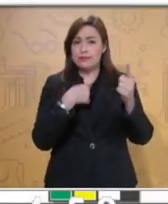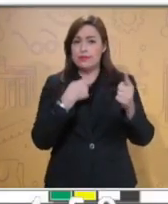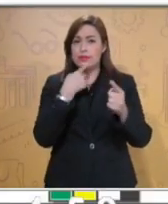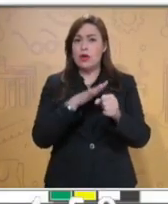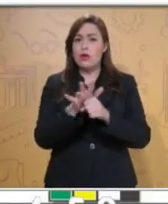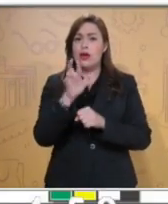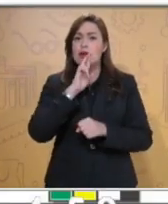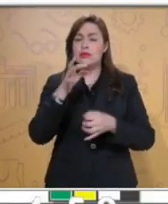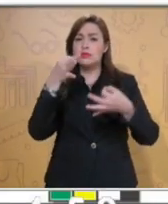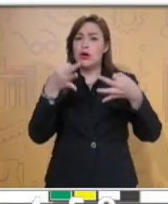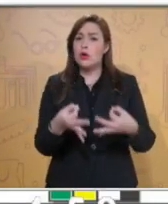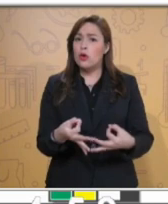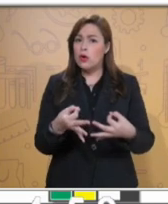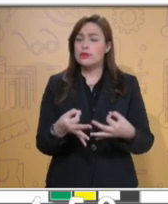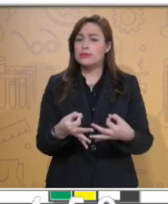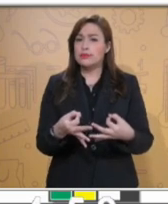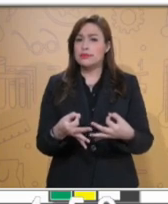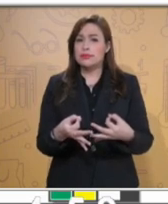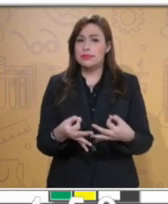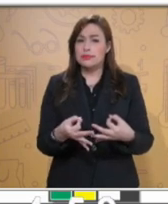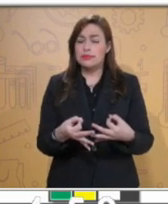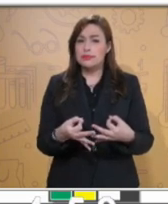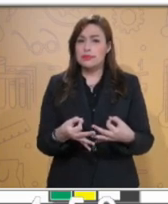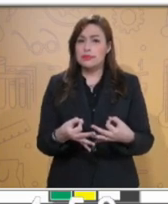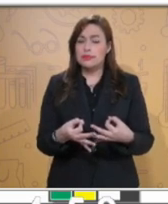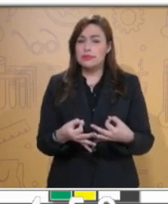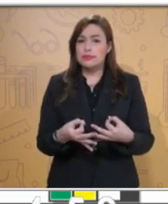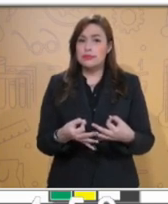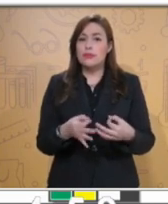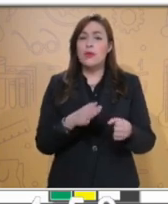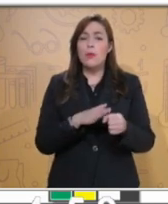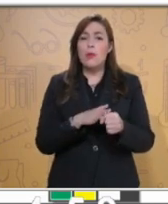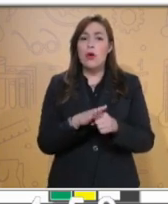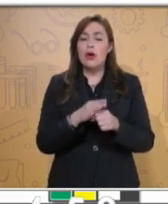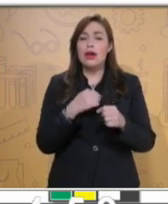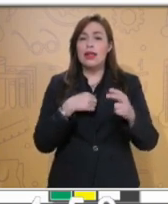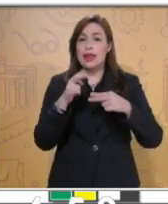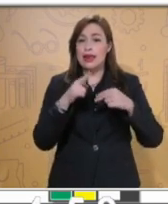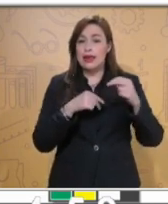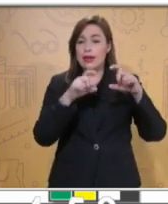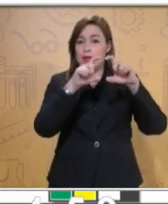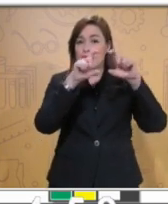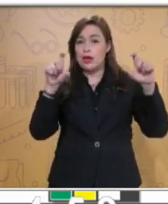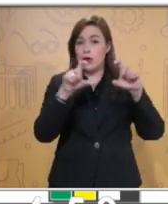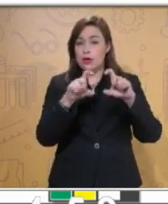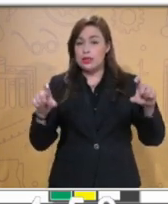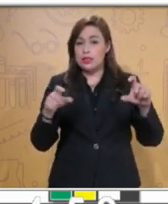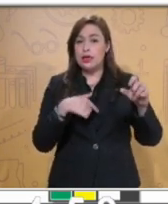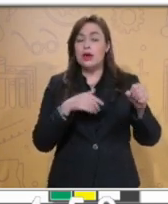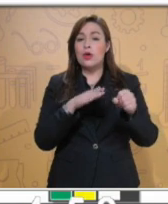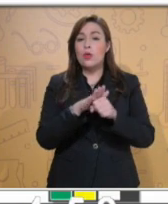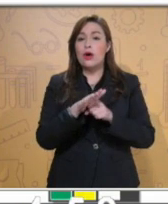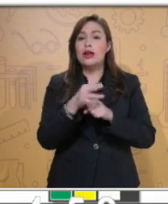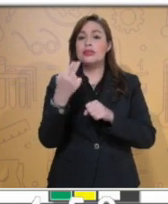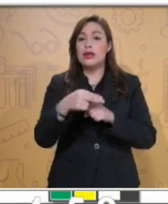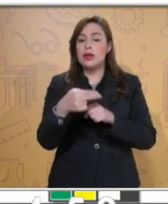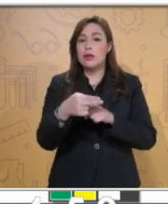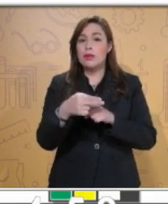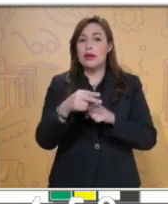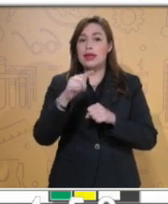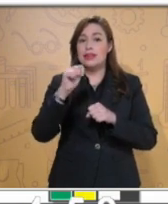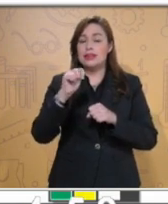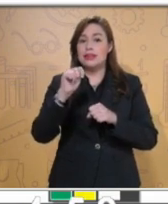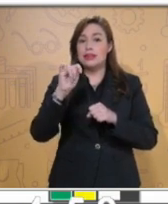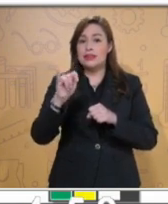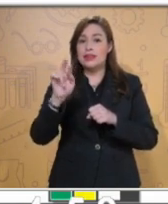answer? Well, we said that for a level on a comic strip, we're going to name tier, that it's the